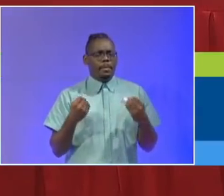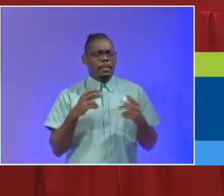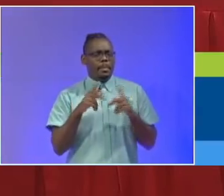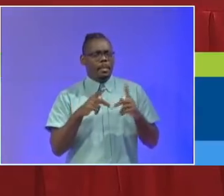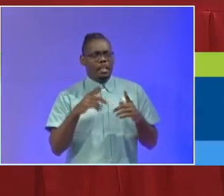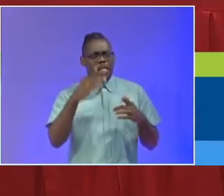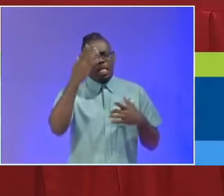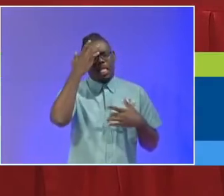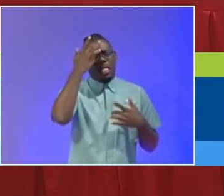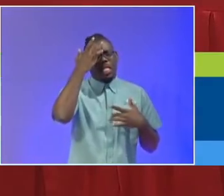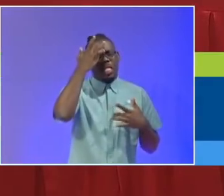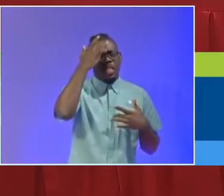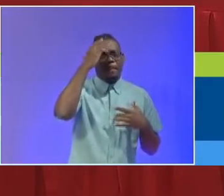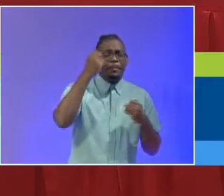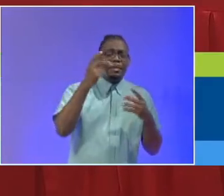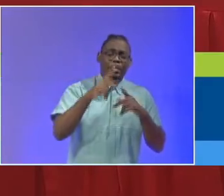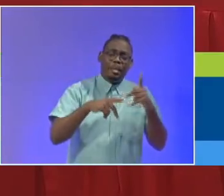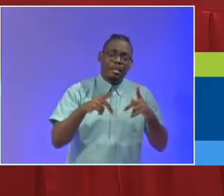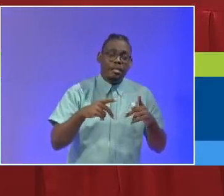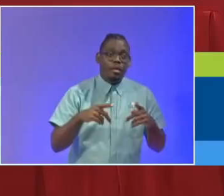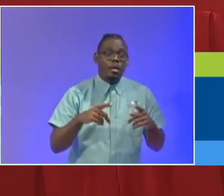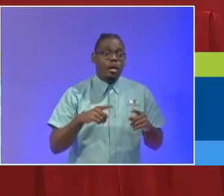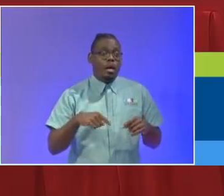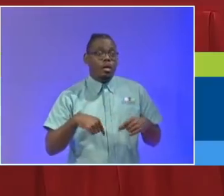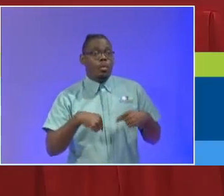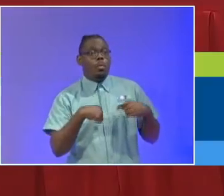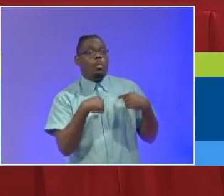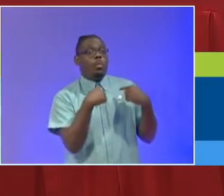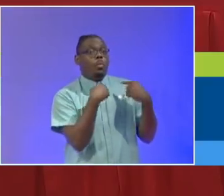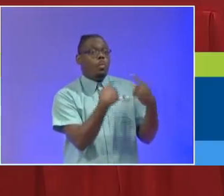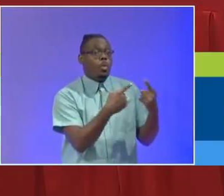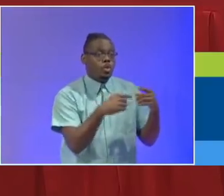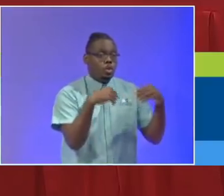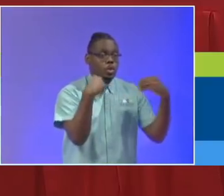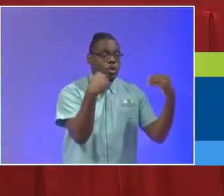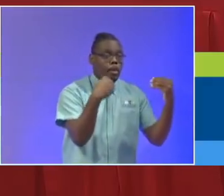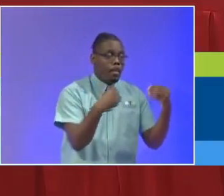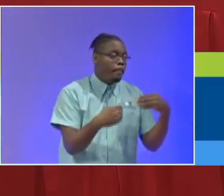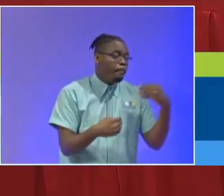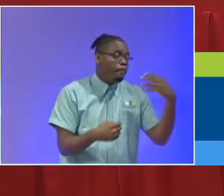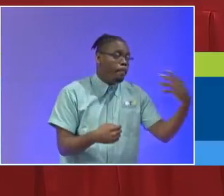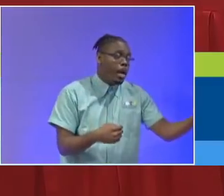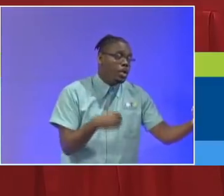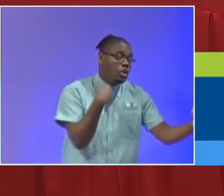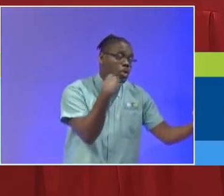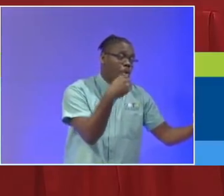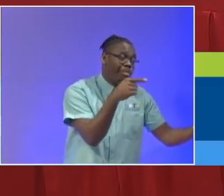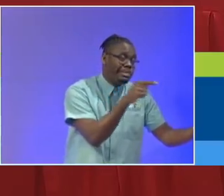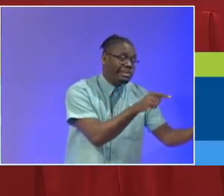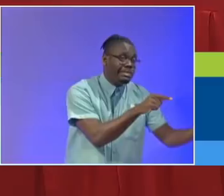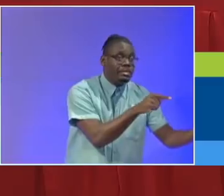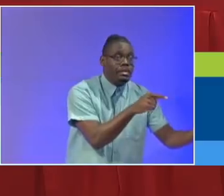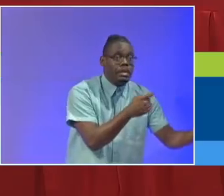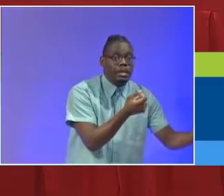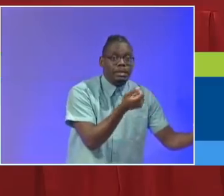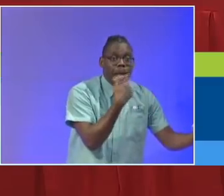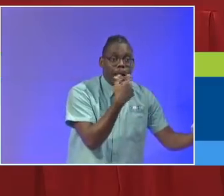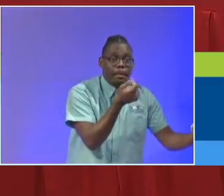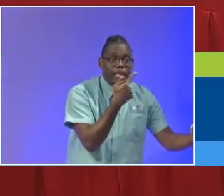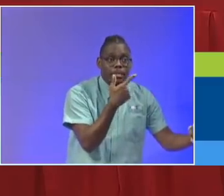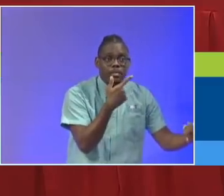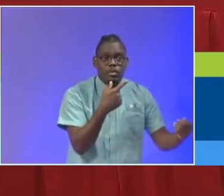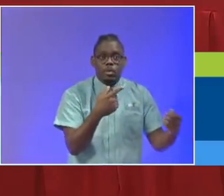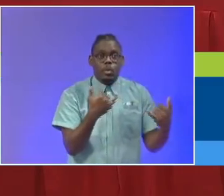Some are admitting that they have COVID-19. And while it may be a breach of quarantine, they are saying that they don't have the additional human